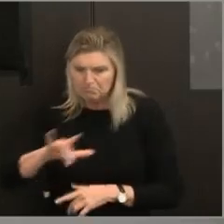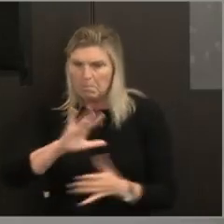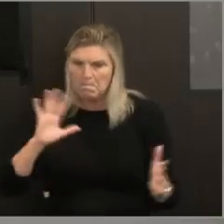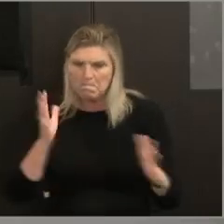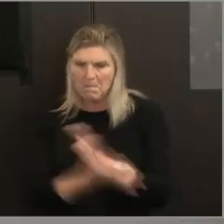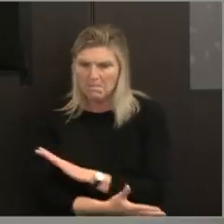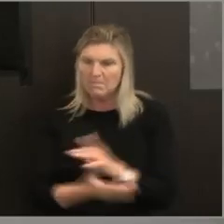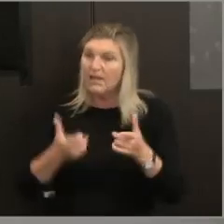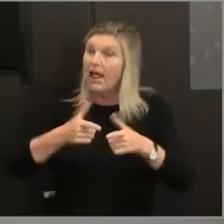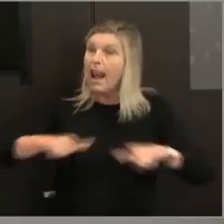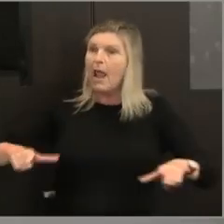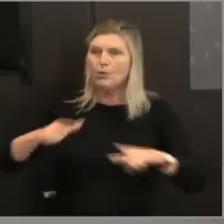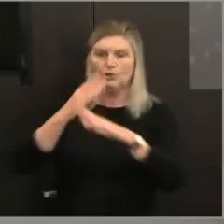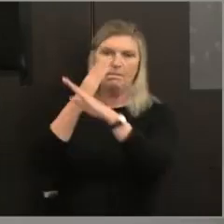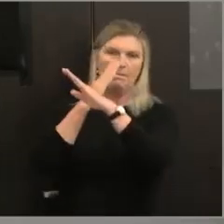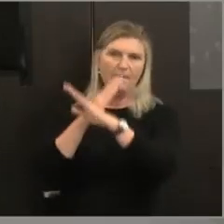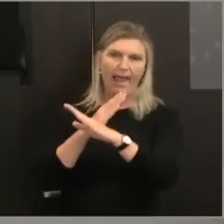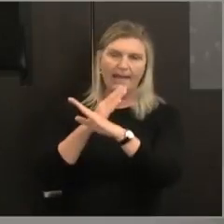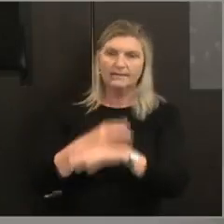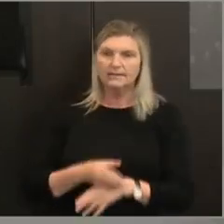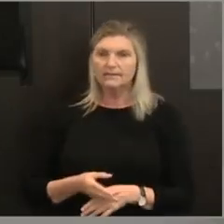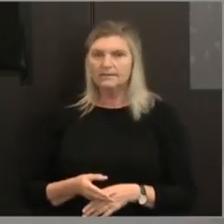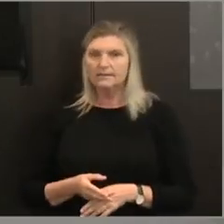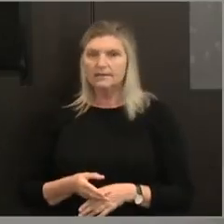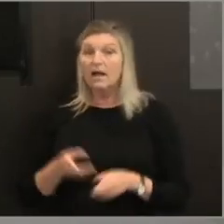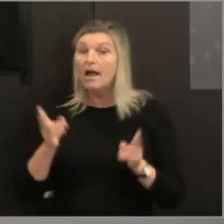Languages are banned. The Native Schools Act